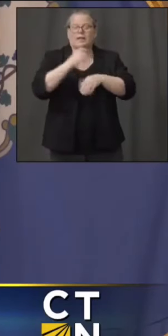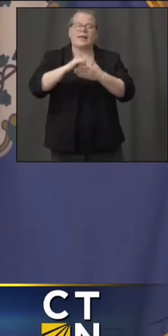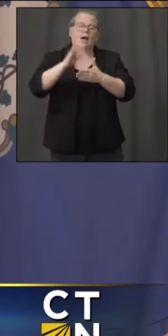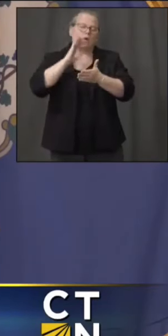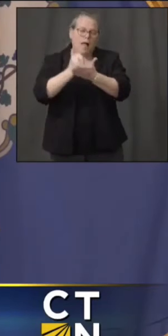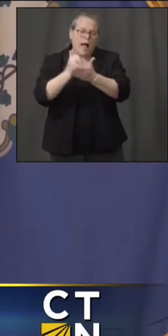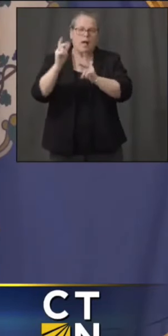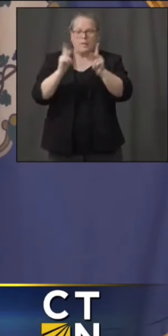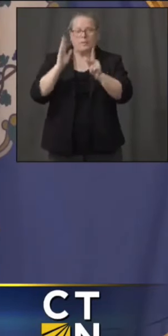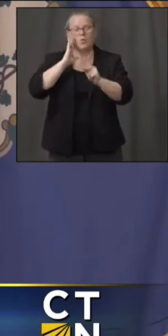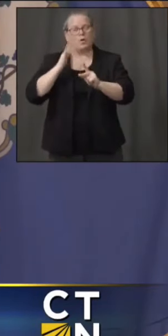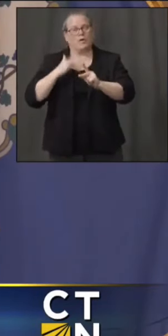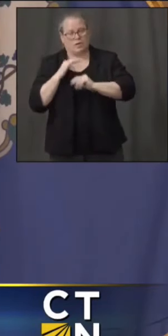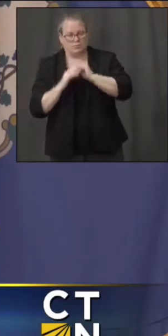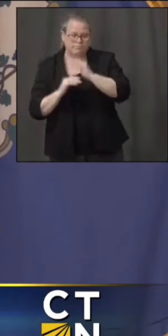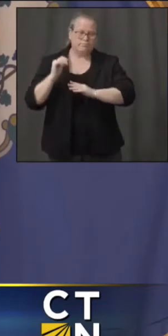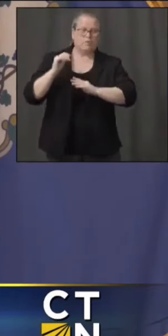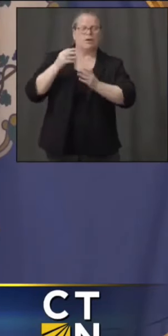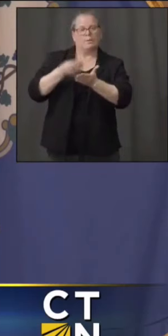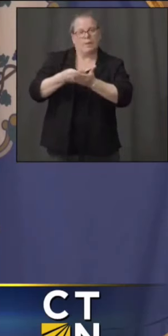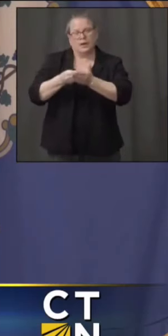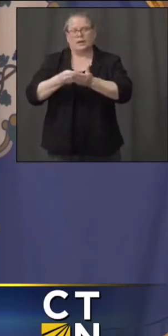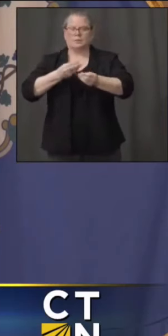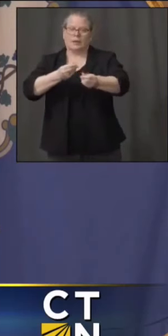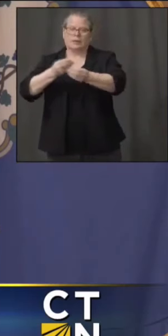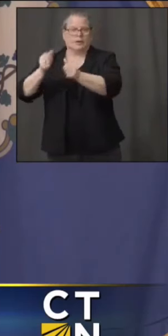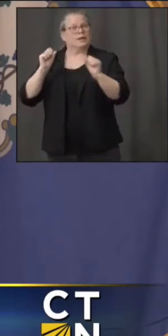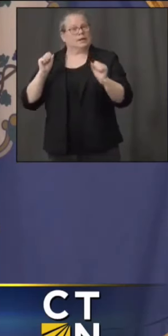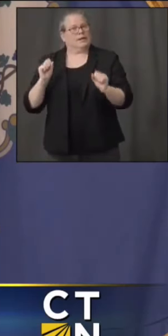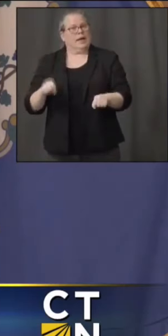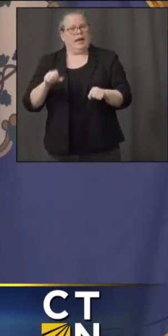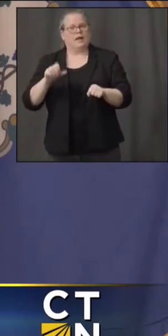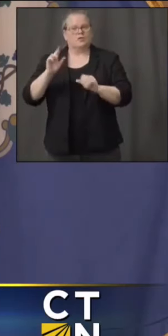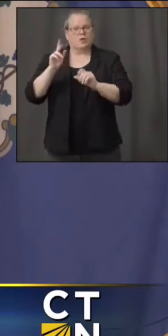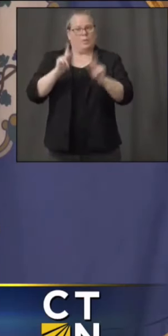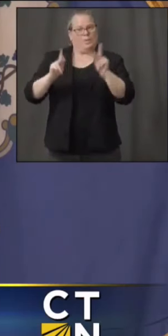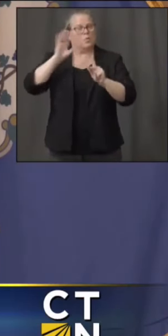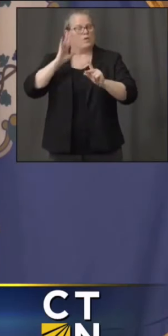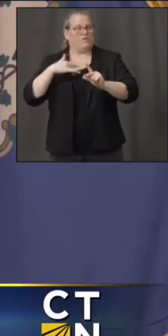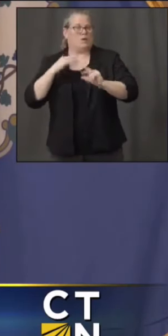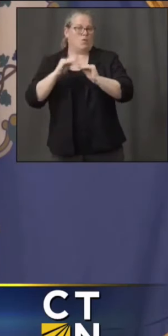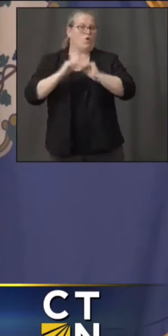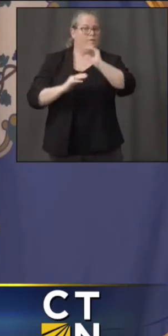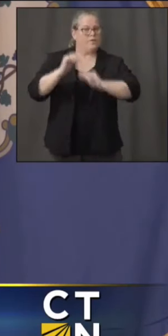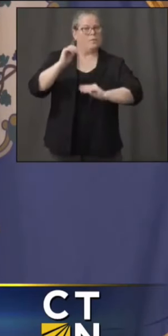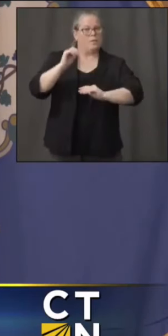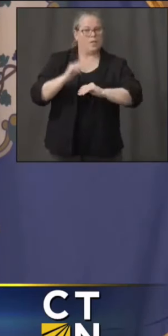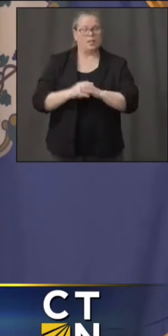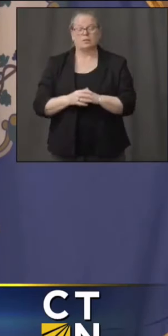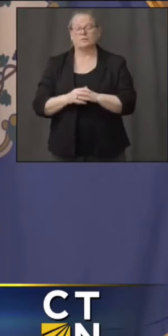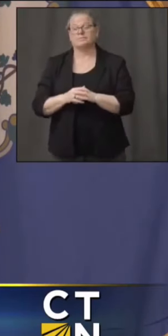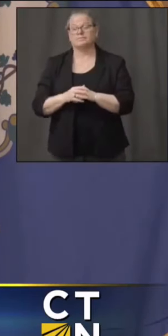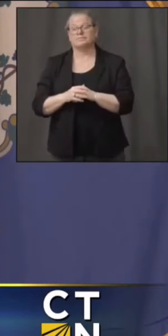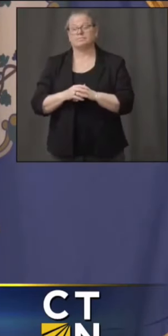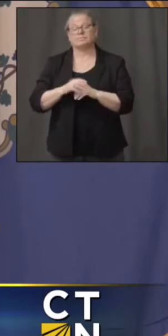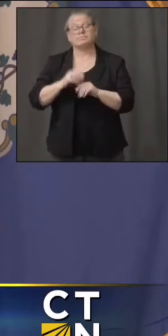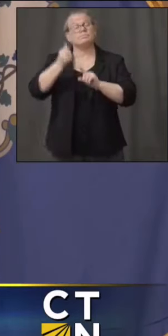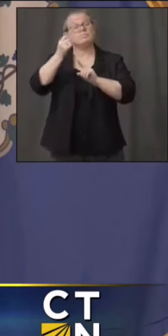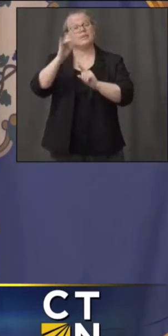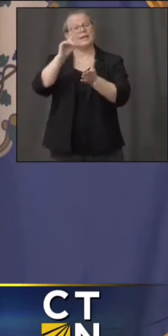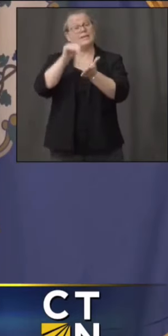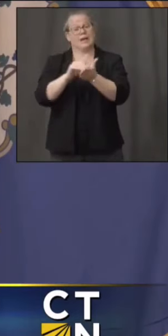some confidence into the economy. You know, as you know, we had 18,000 small businesses get accepted